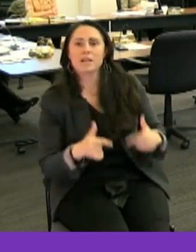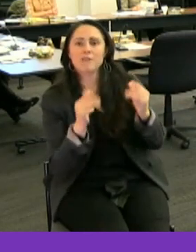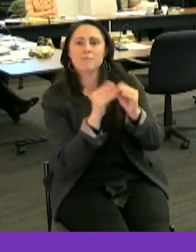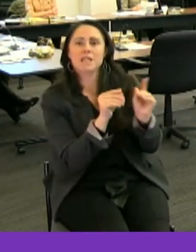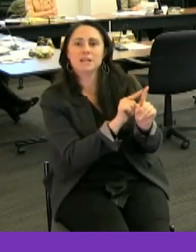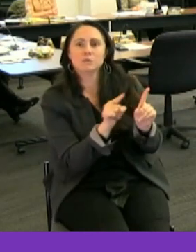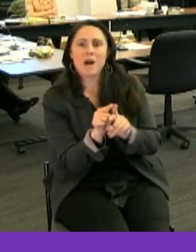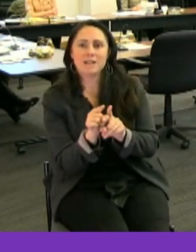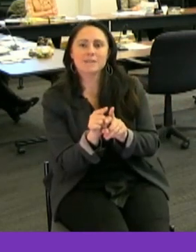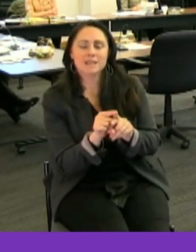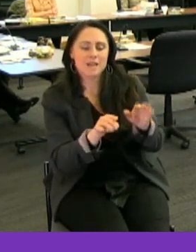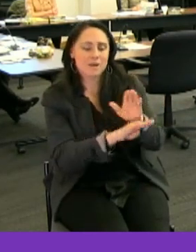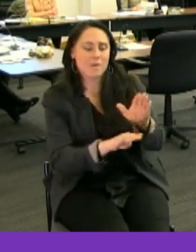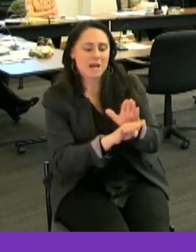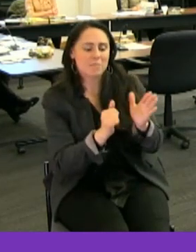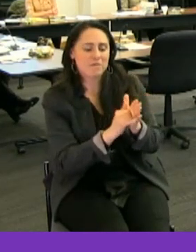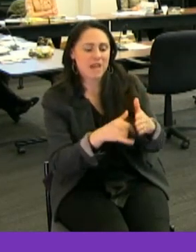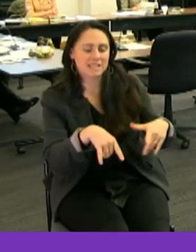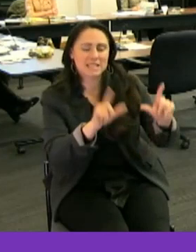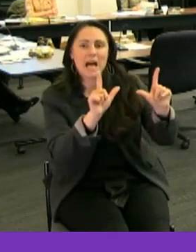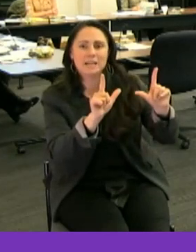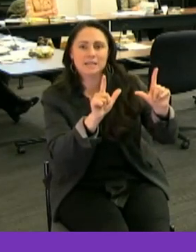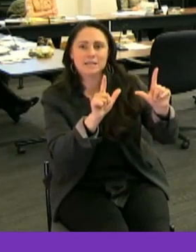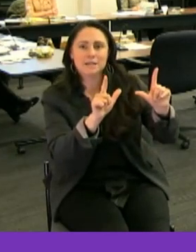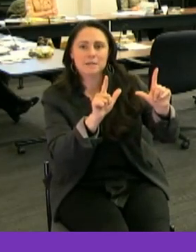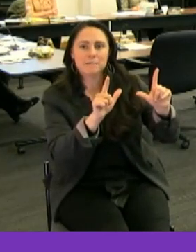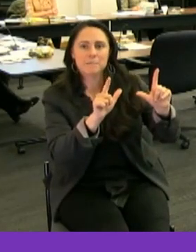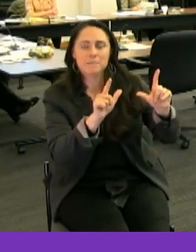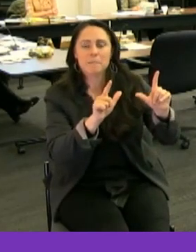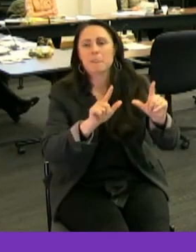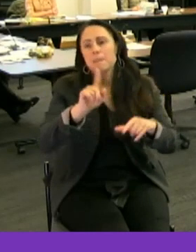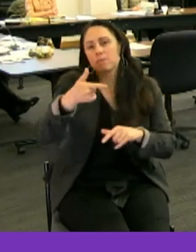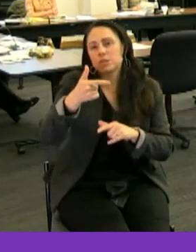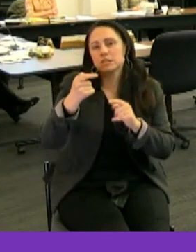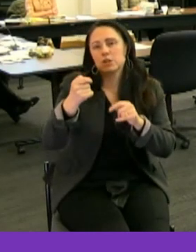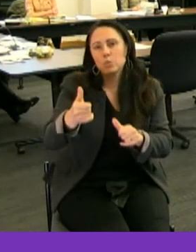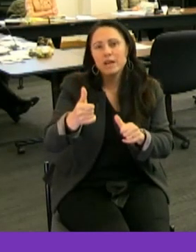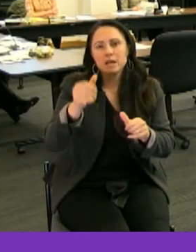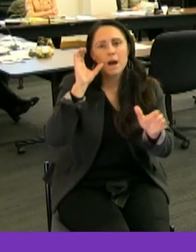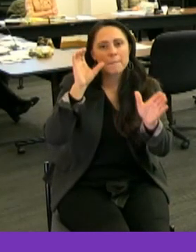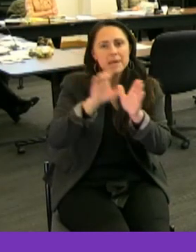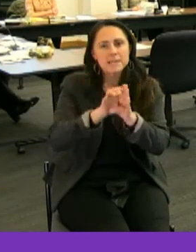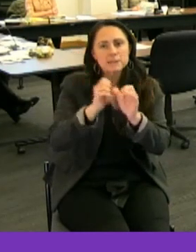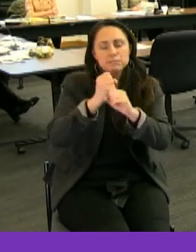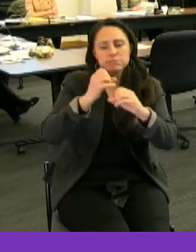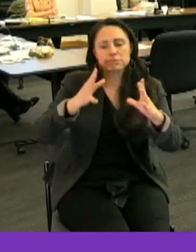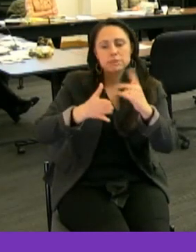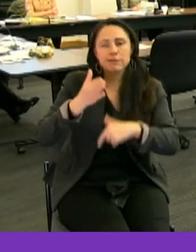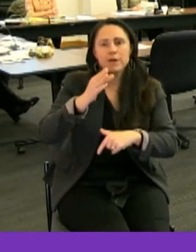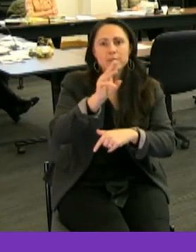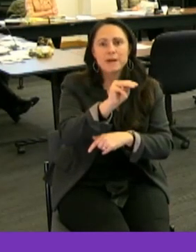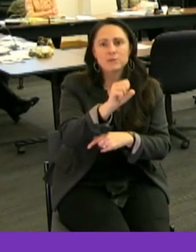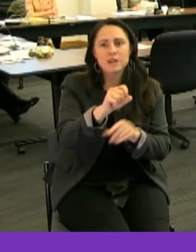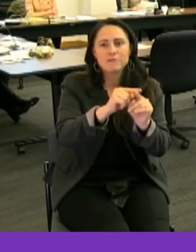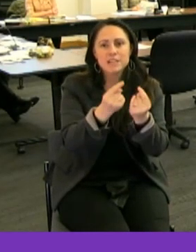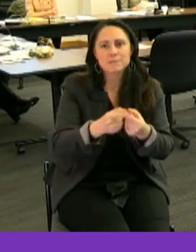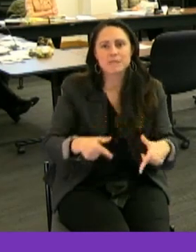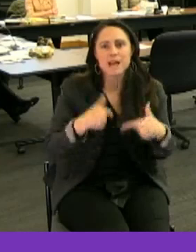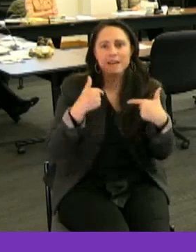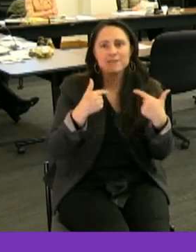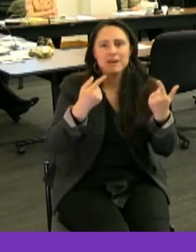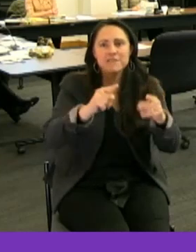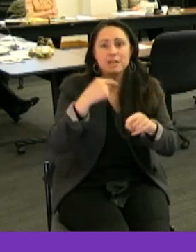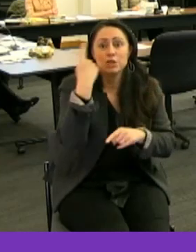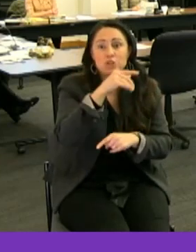meeting as well at the bottom of this slide. Just a quick picture of what that Microsoft Teams live event looks